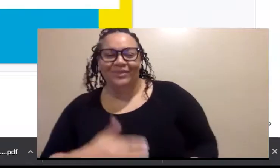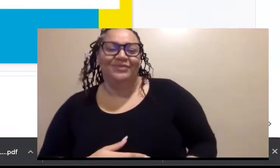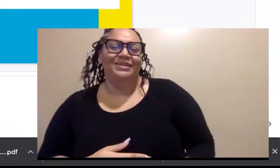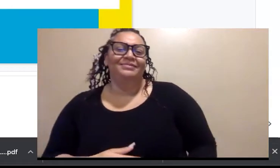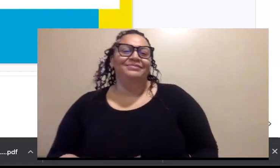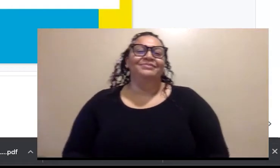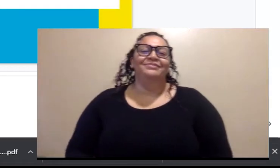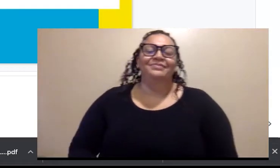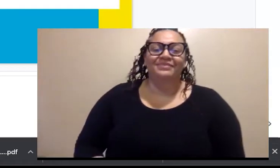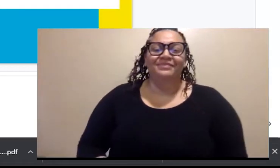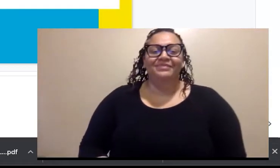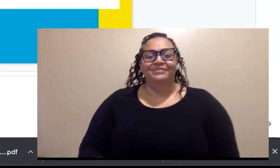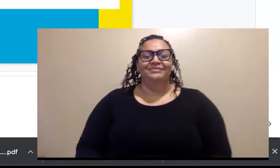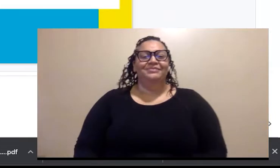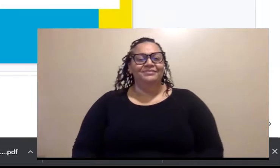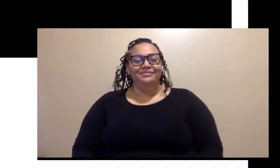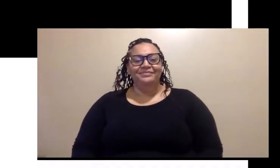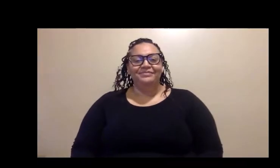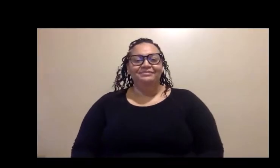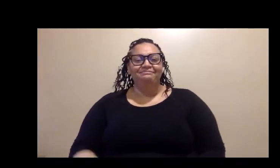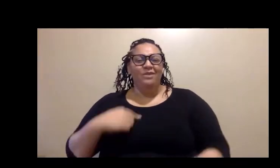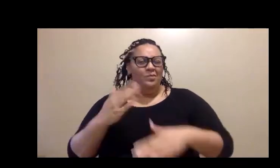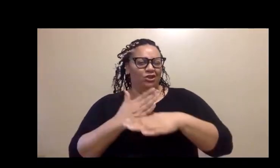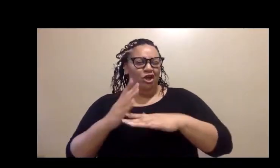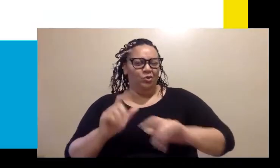screen real quick.